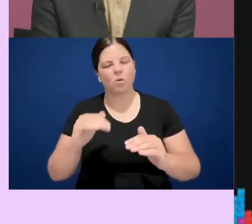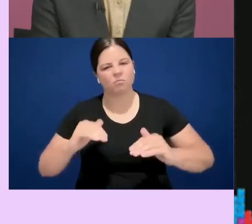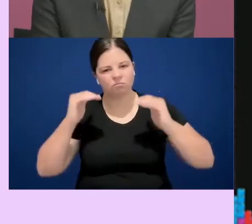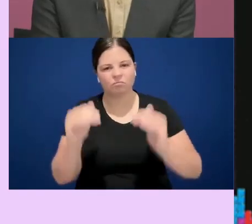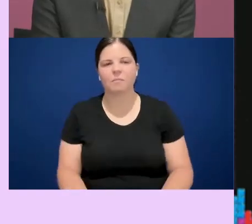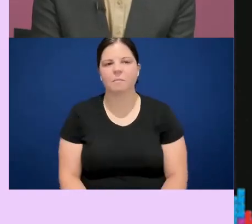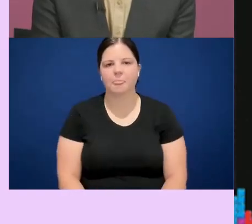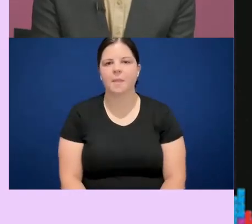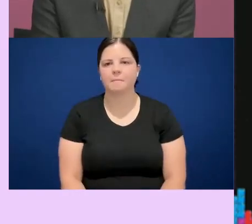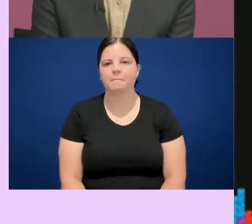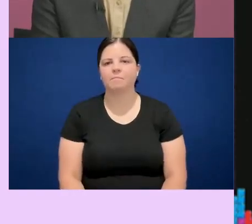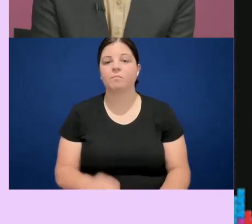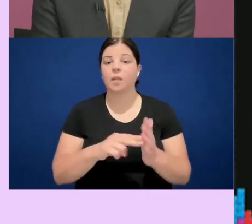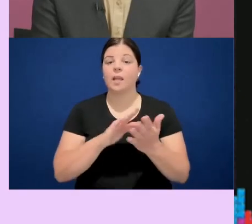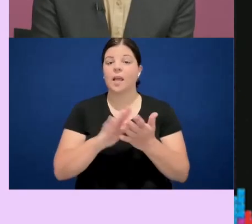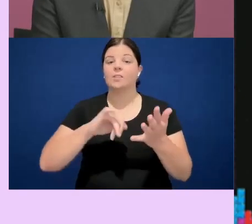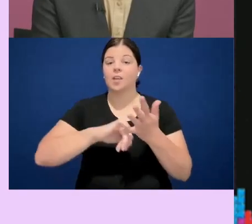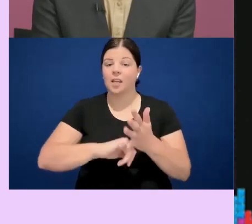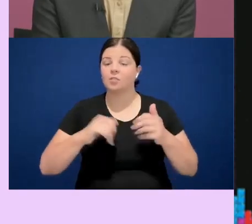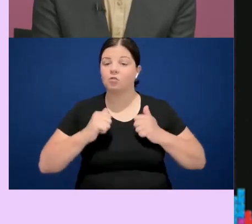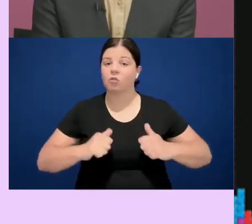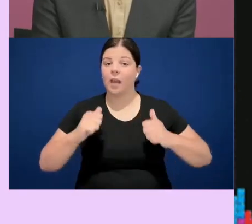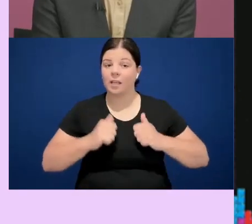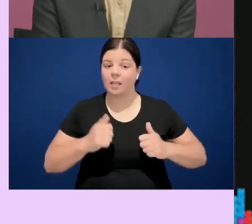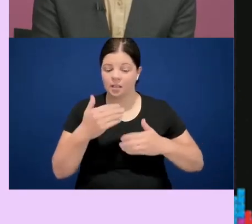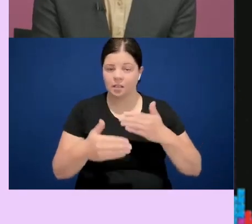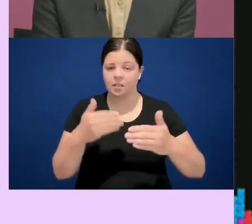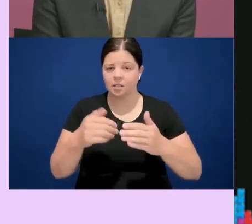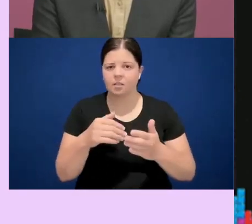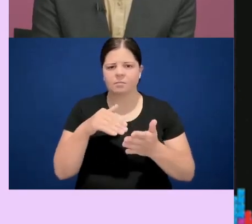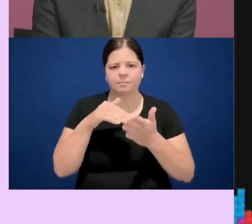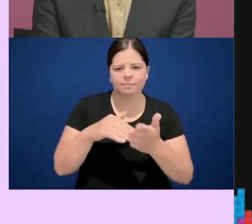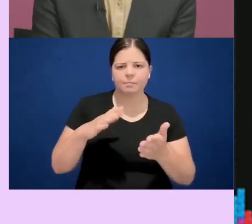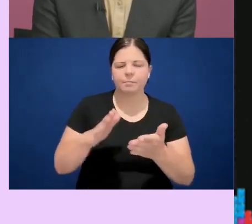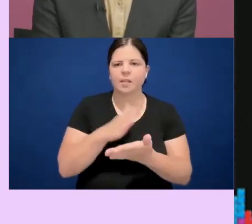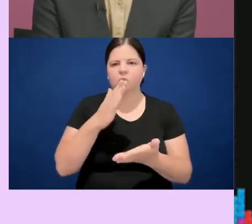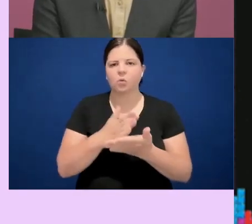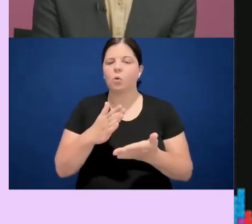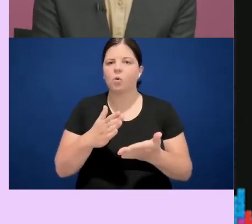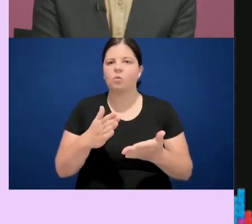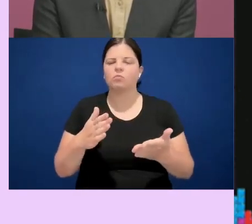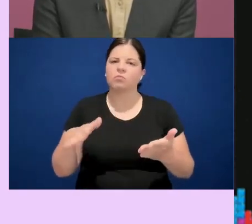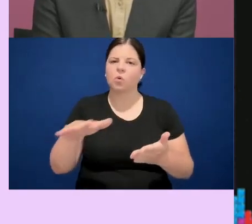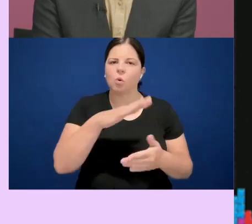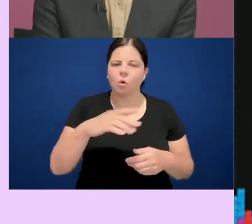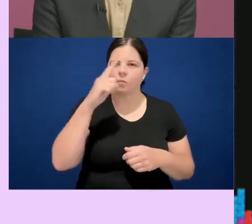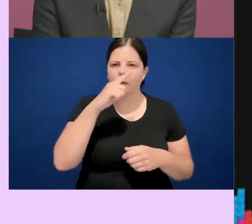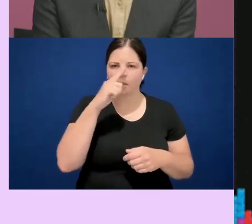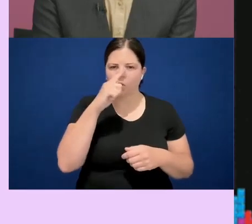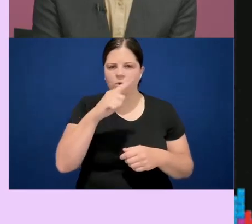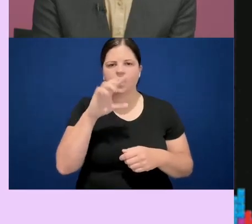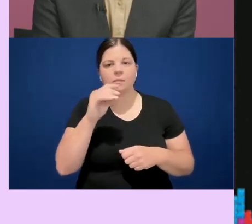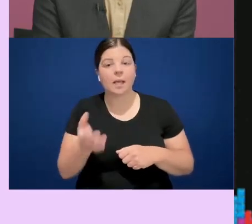The NHS training modules are designed to cascade, so everyone does the Speak Up. Middle managers do the Listen Up as